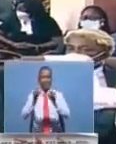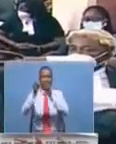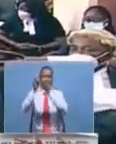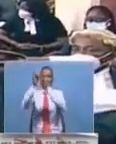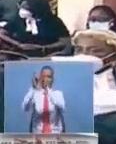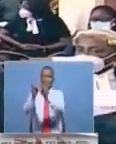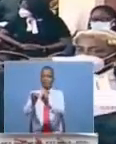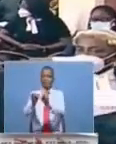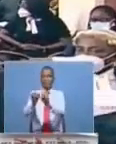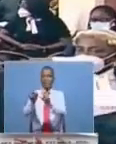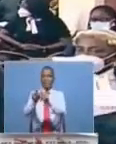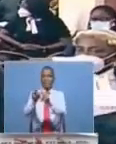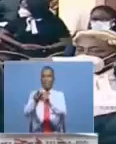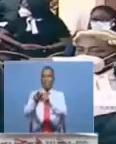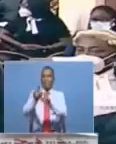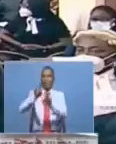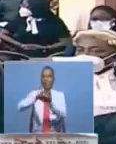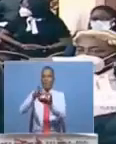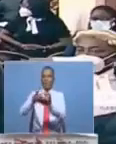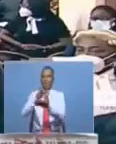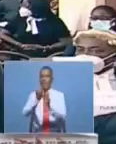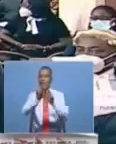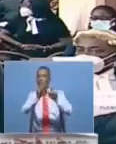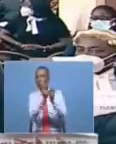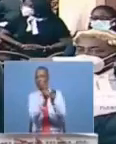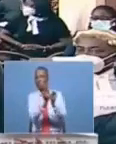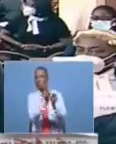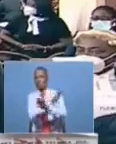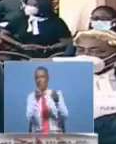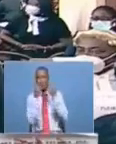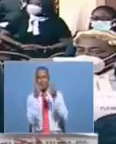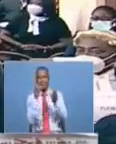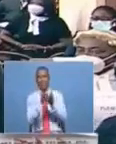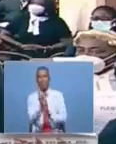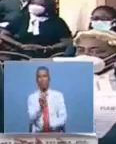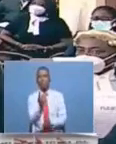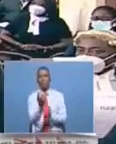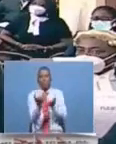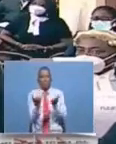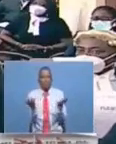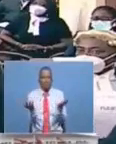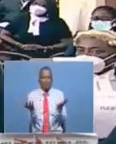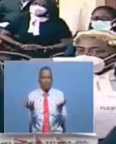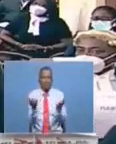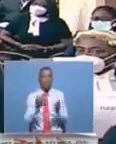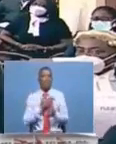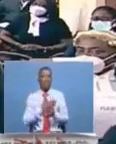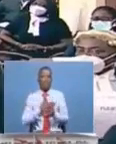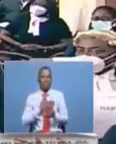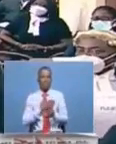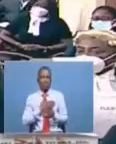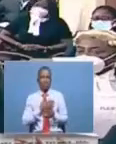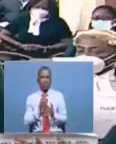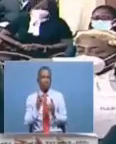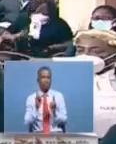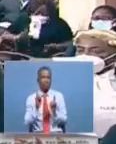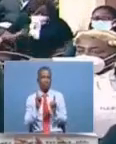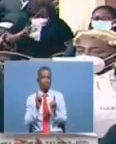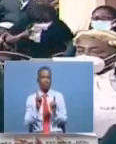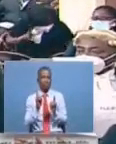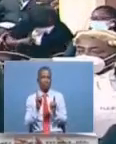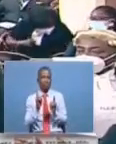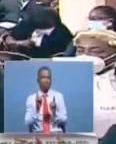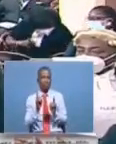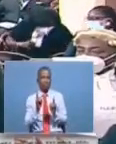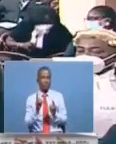a witness and the party. I don't see that. So I don't think that he should be permitted to advance those